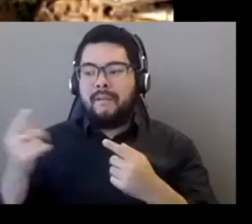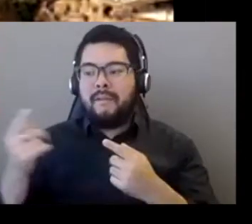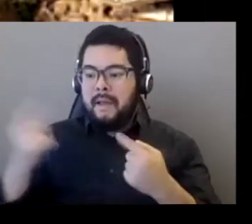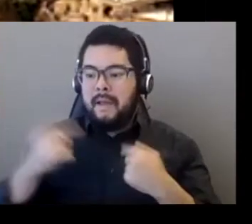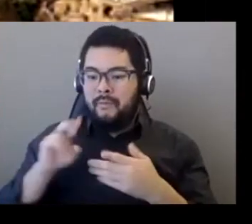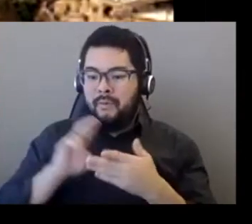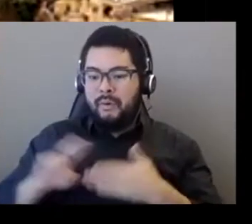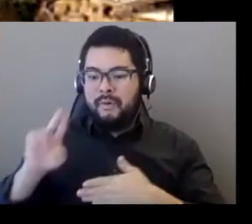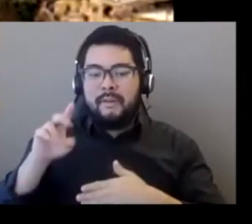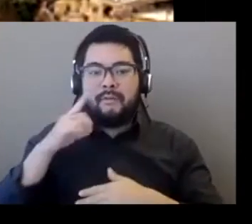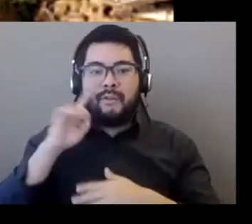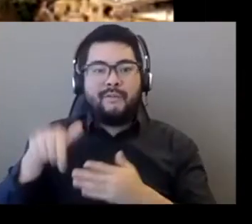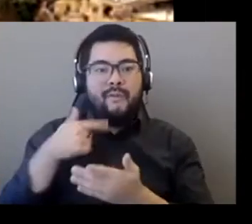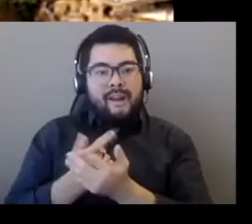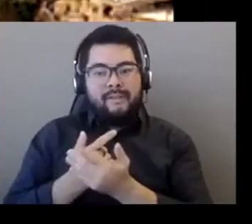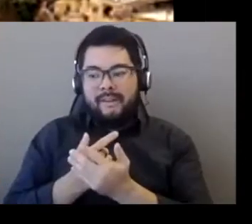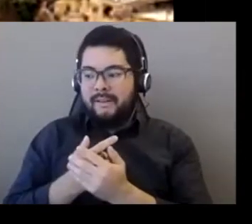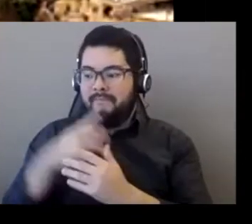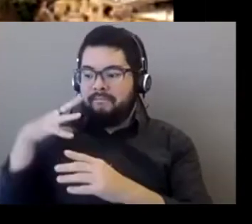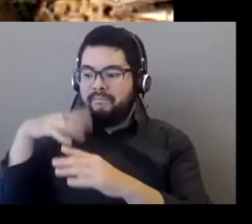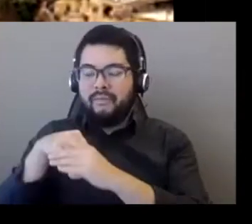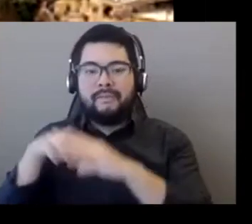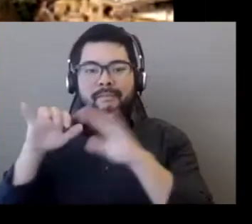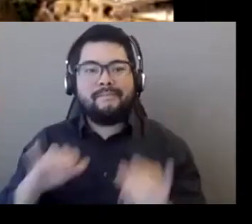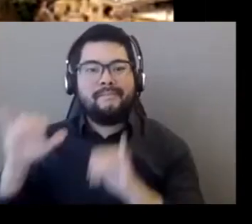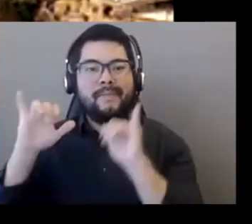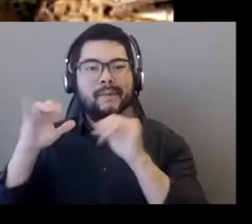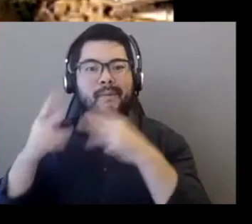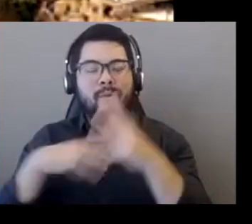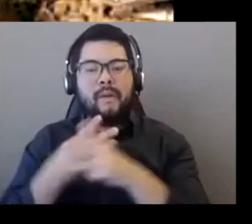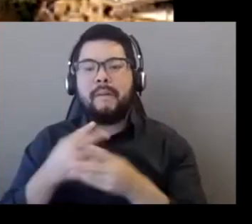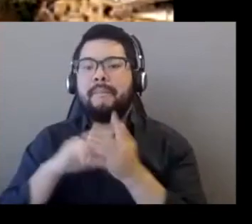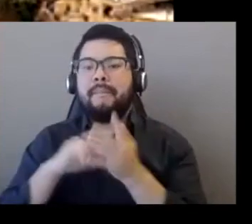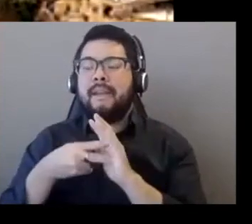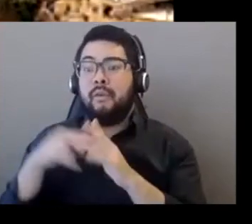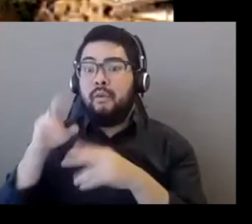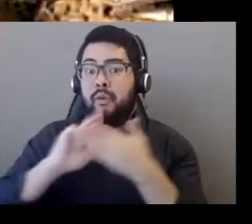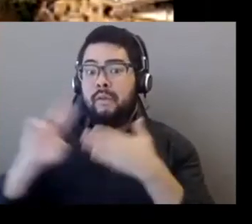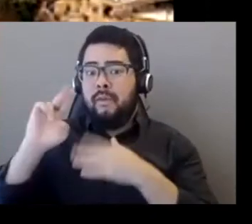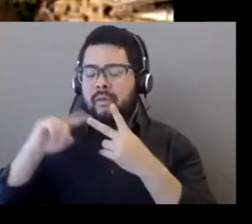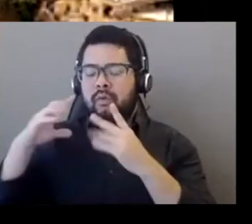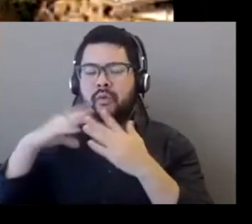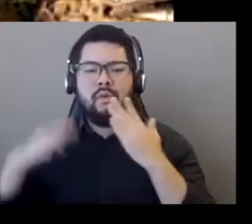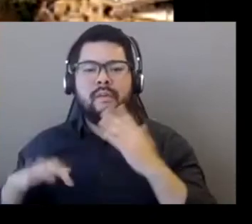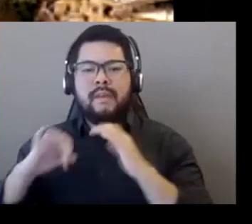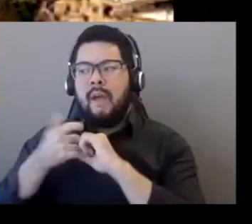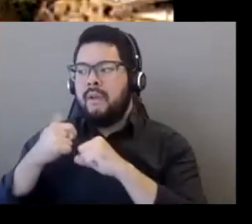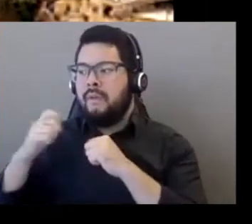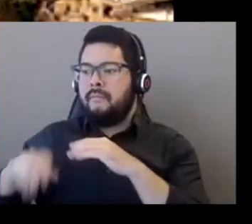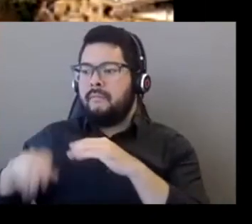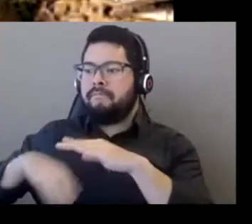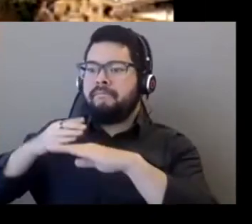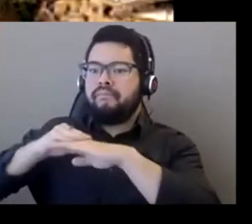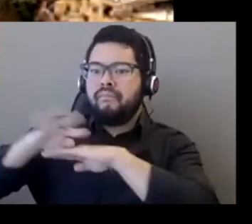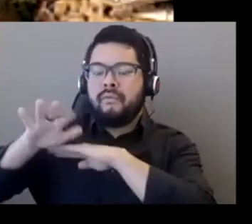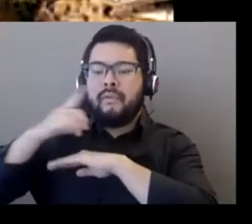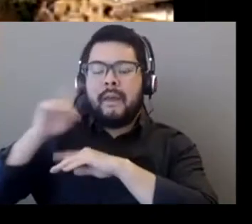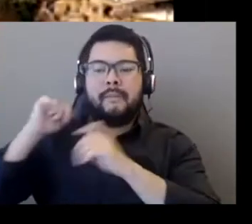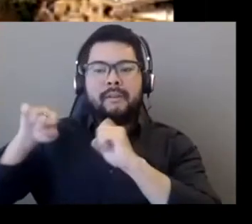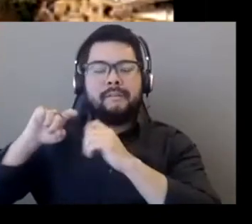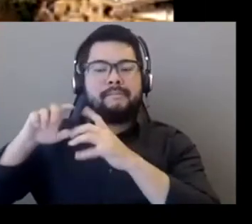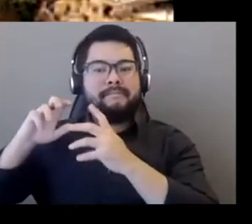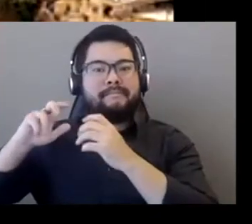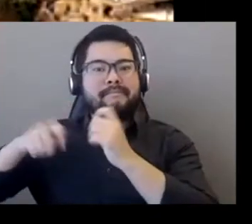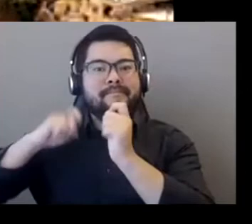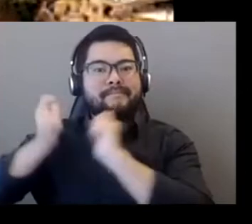into the status quo. To what extent can we redirect universities and students to be agents of change? So of course, any